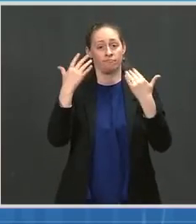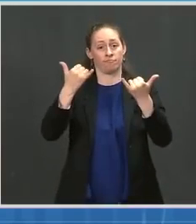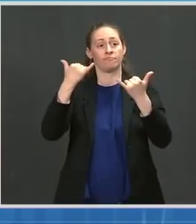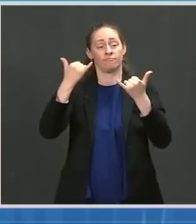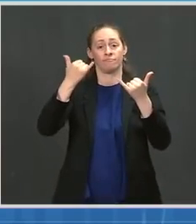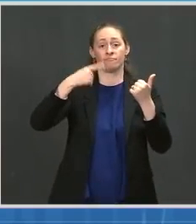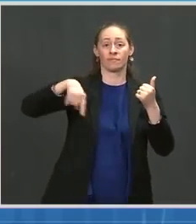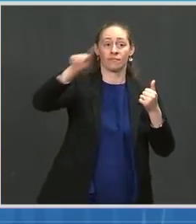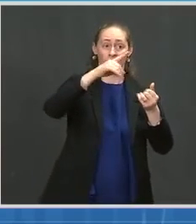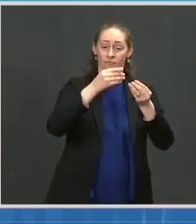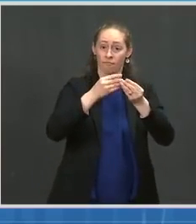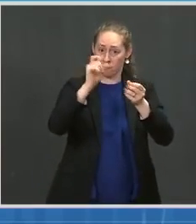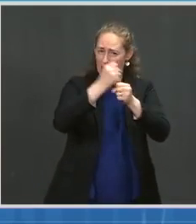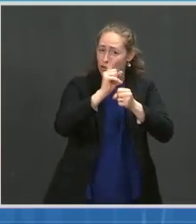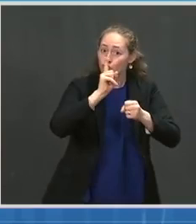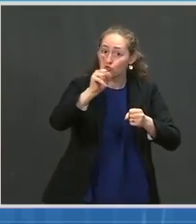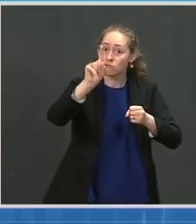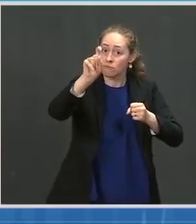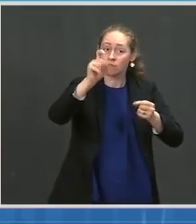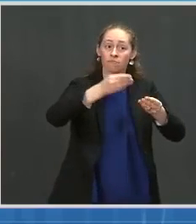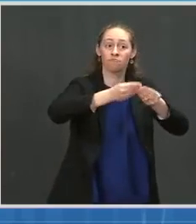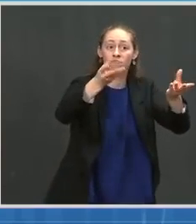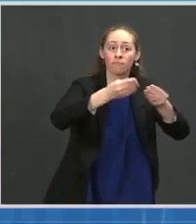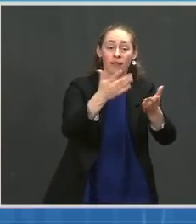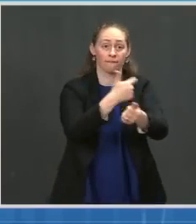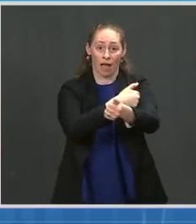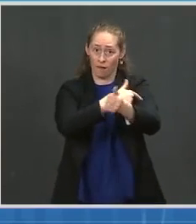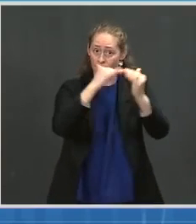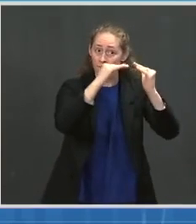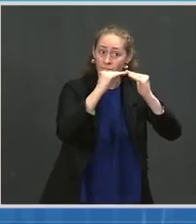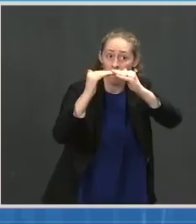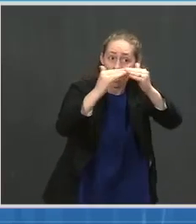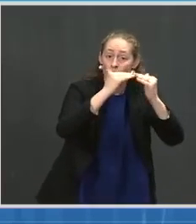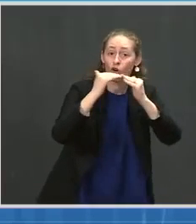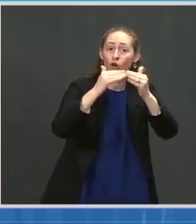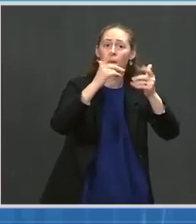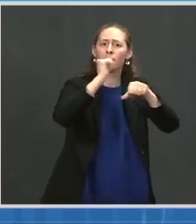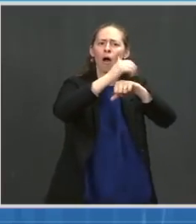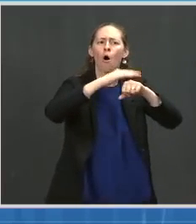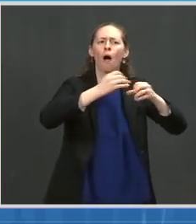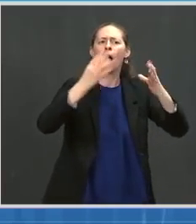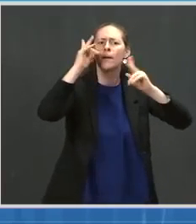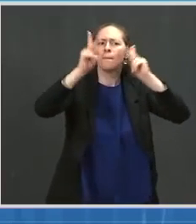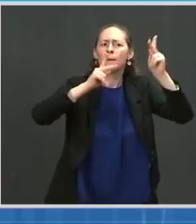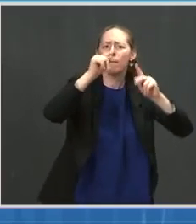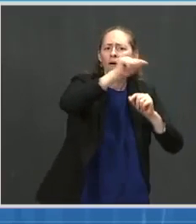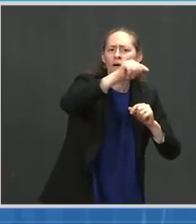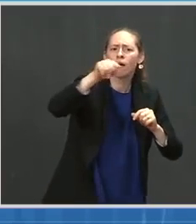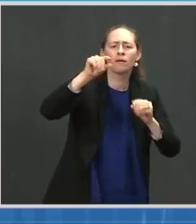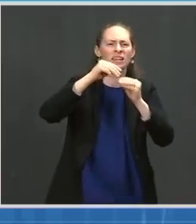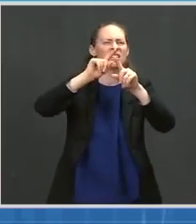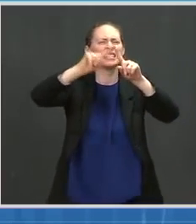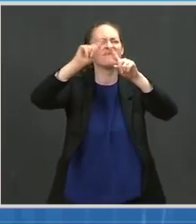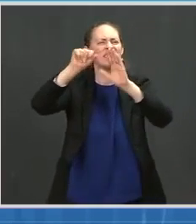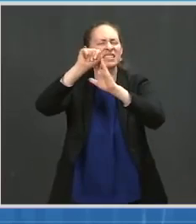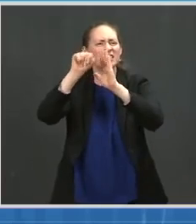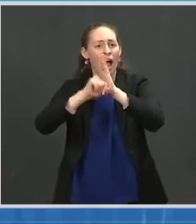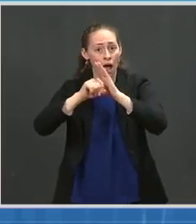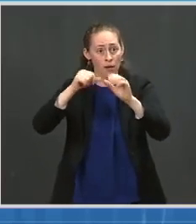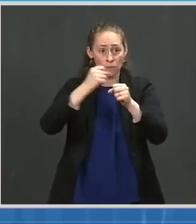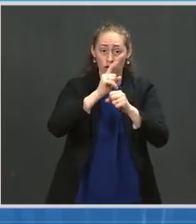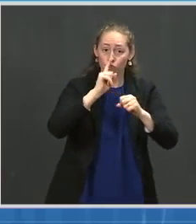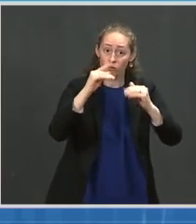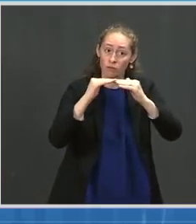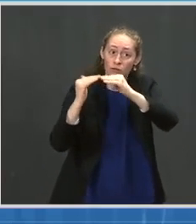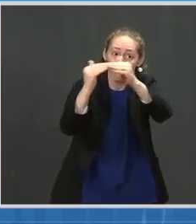on the adult population by state, tribe, and territory. That's how it's been done, and we will